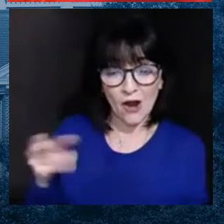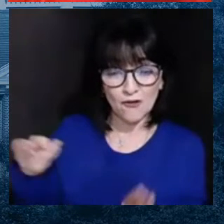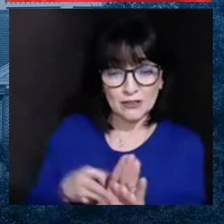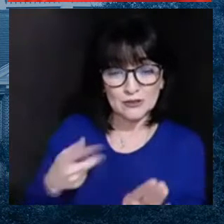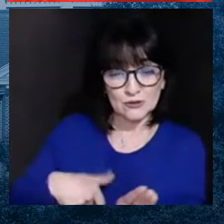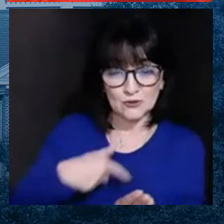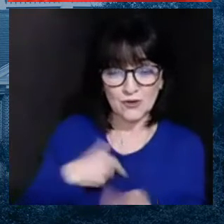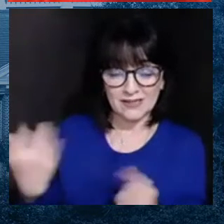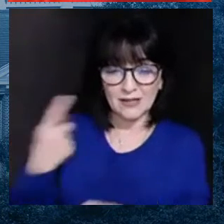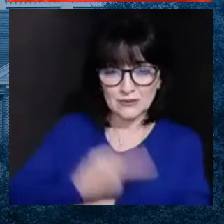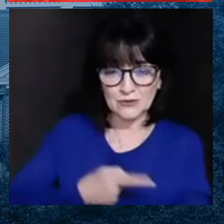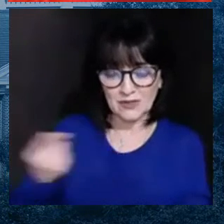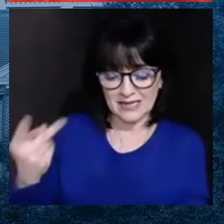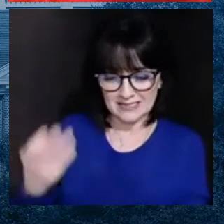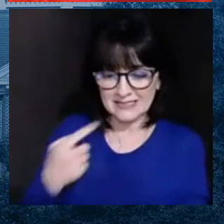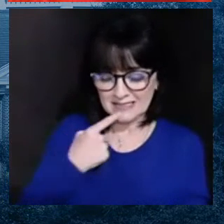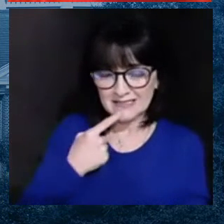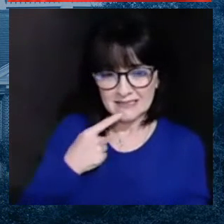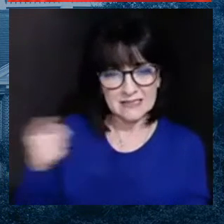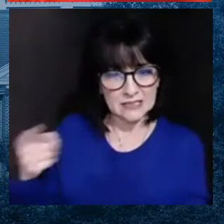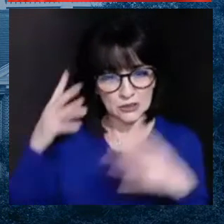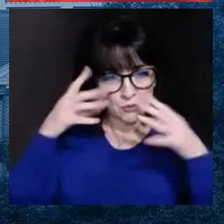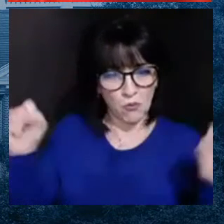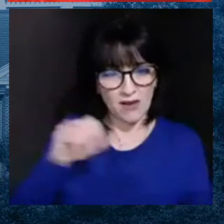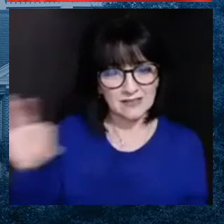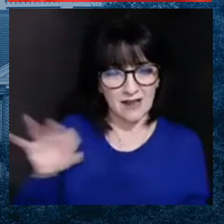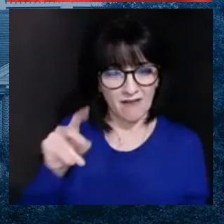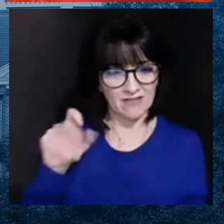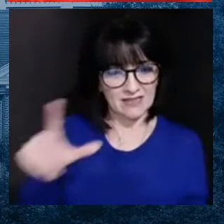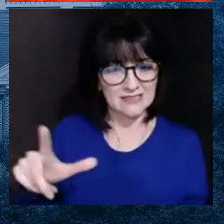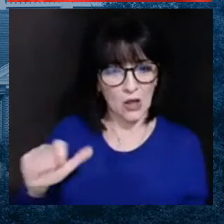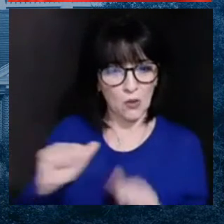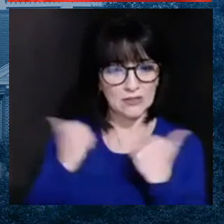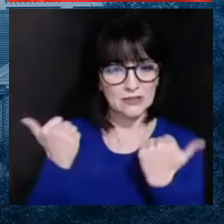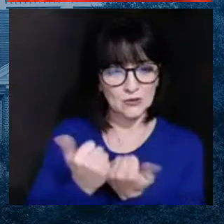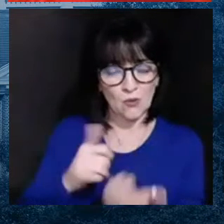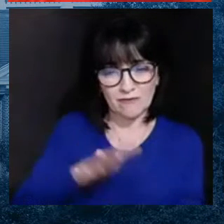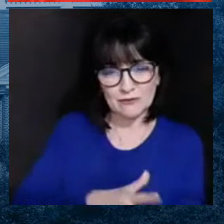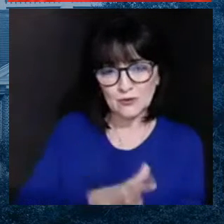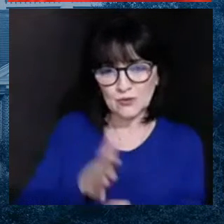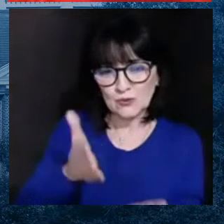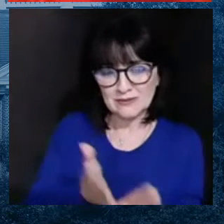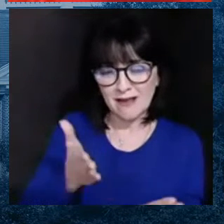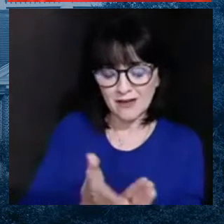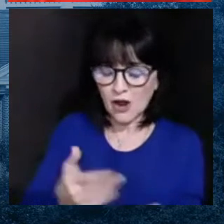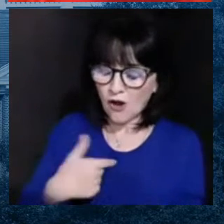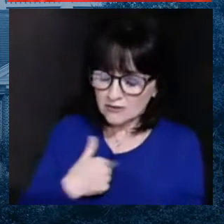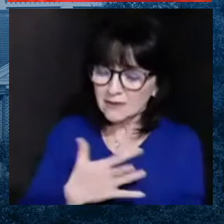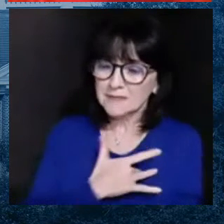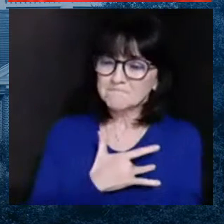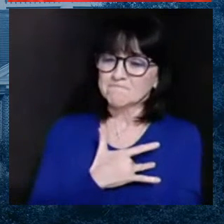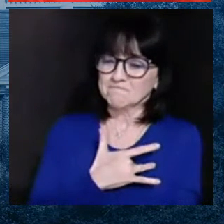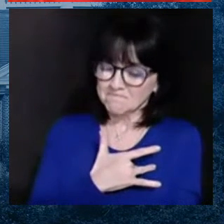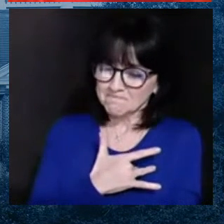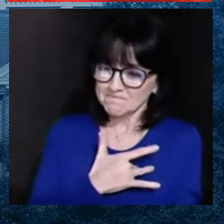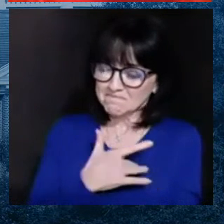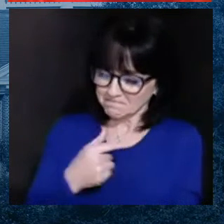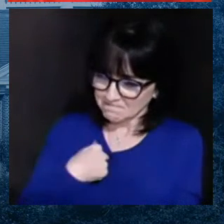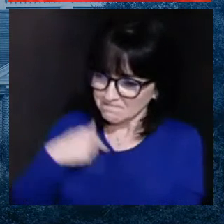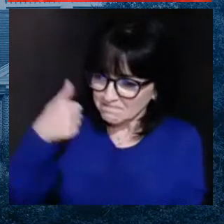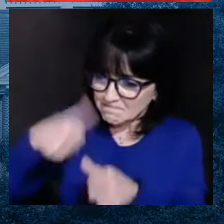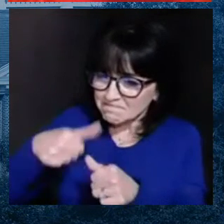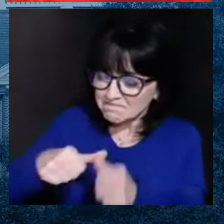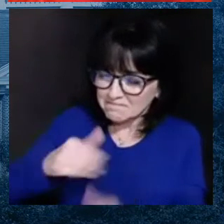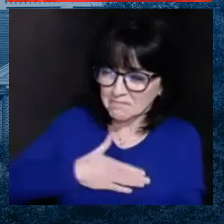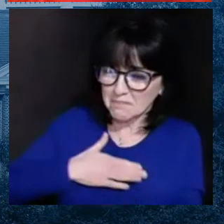School Psychologists, it hit me close to my heart because my father, as I mentioned earlier on, was a school psychologist